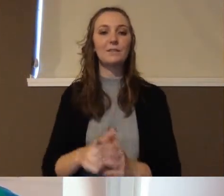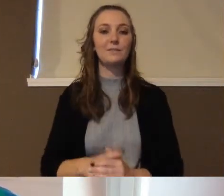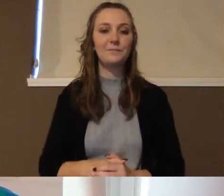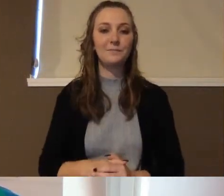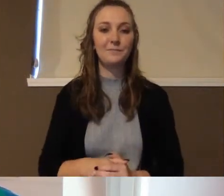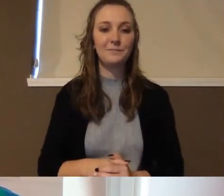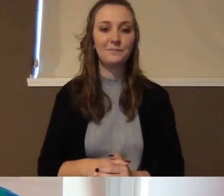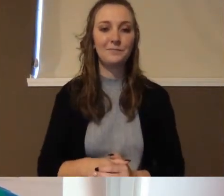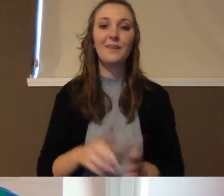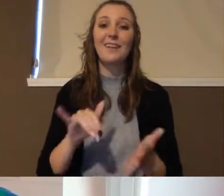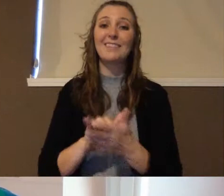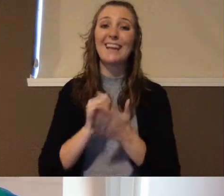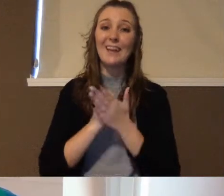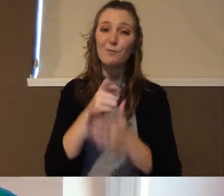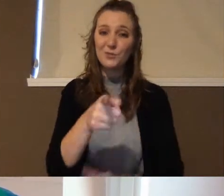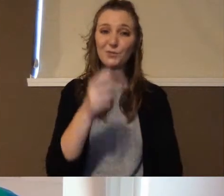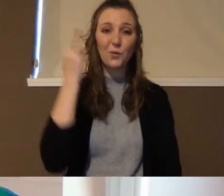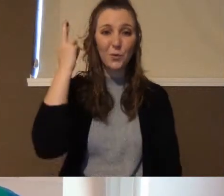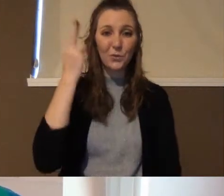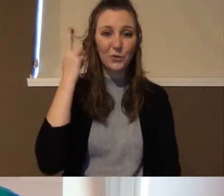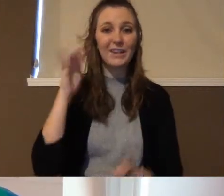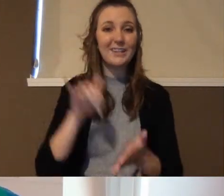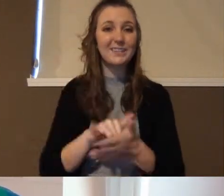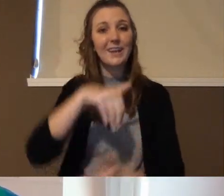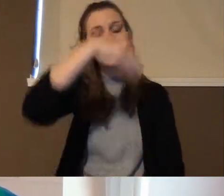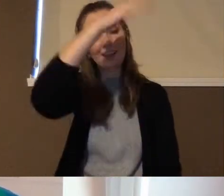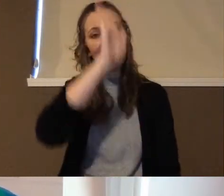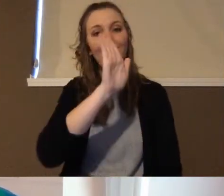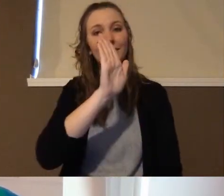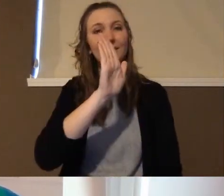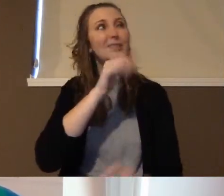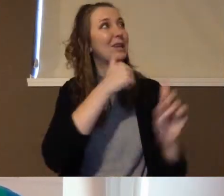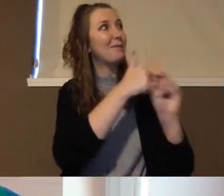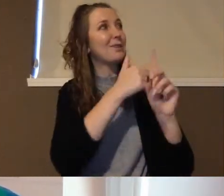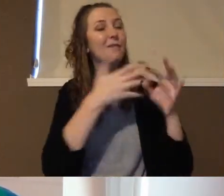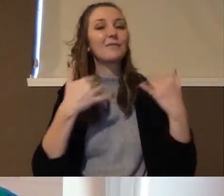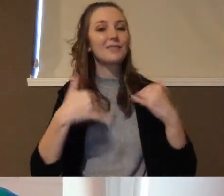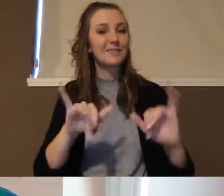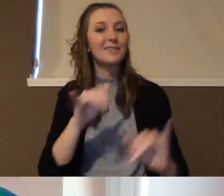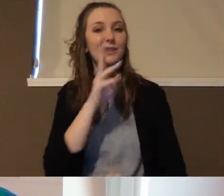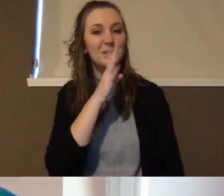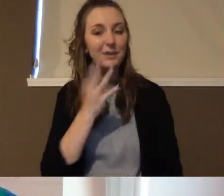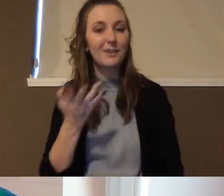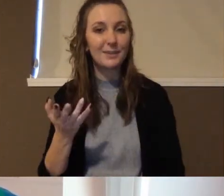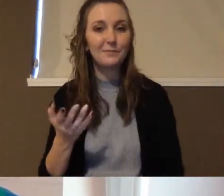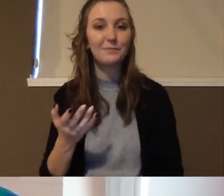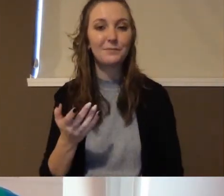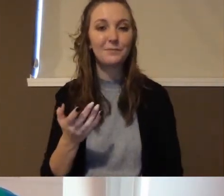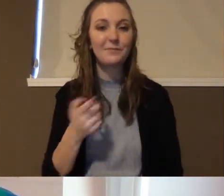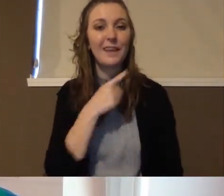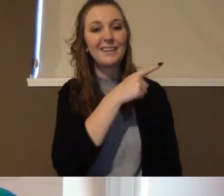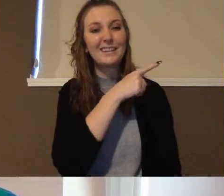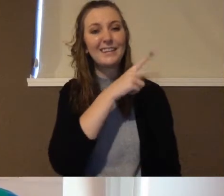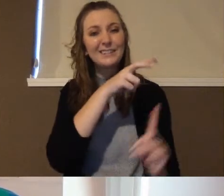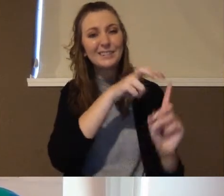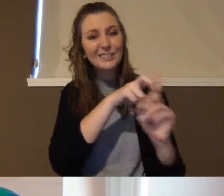realize that God is still speaking and calling us to larger ways of loving.